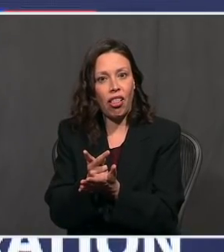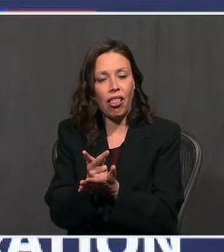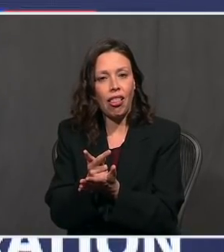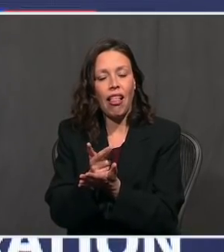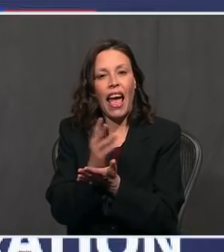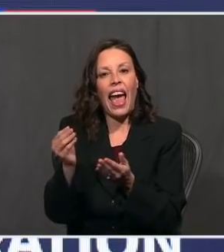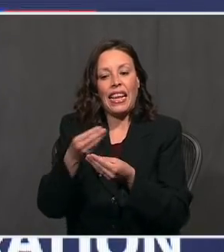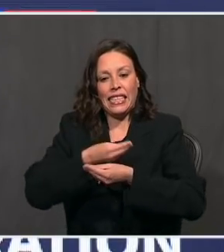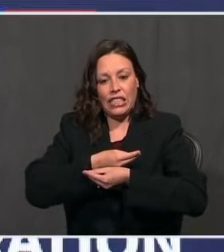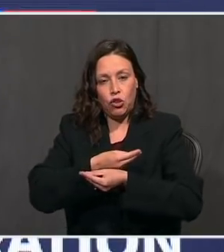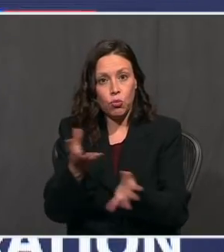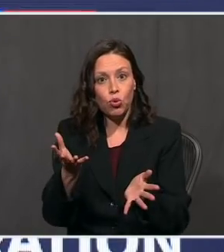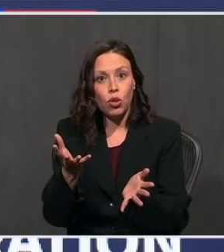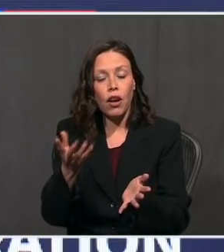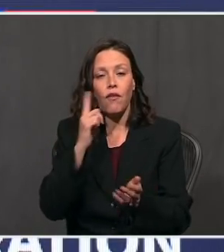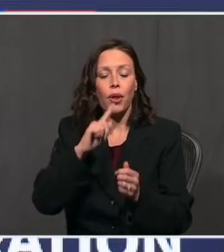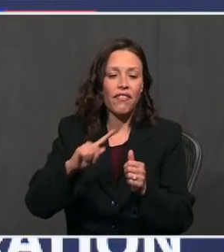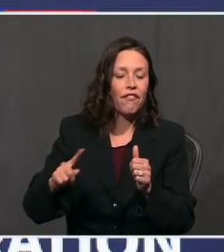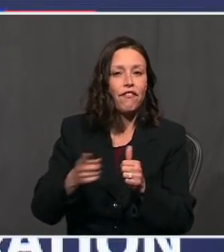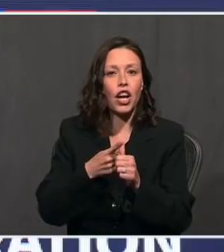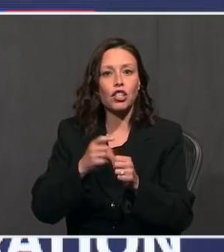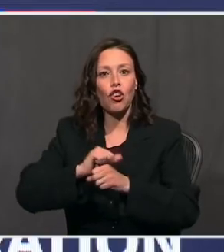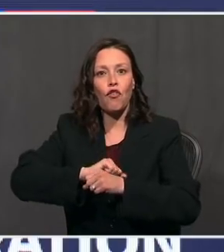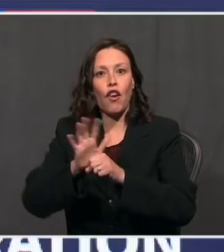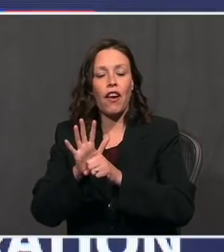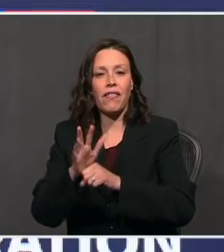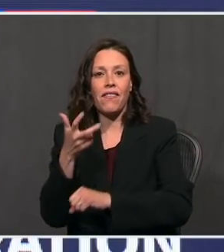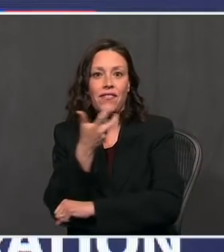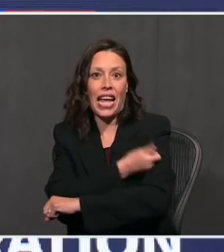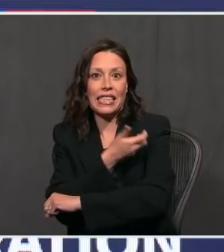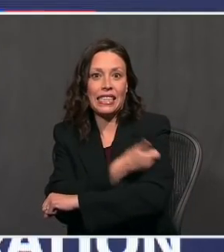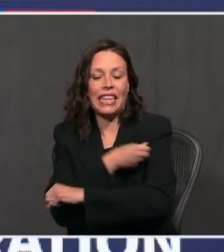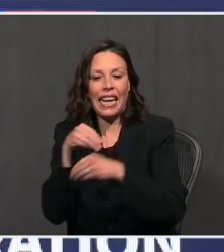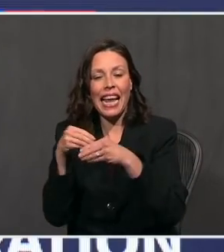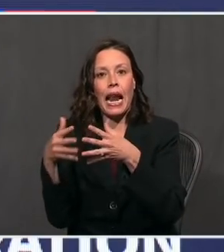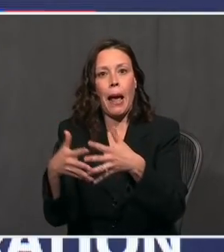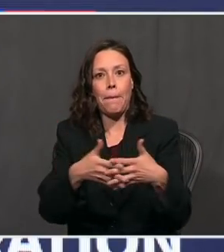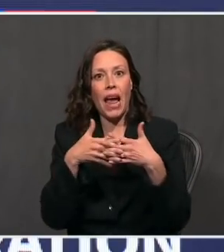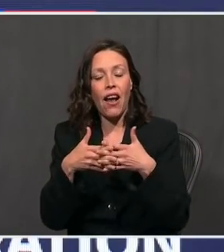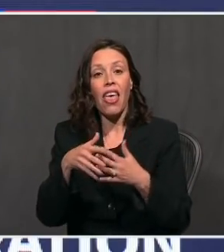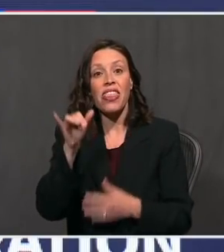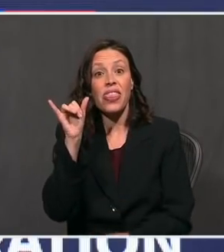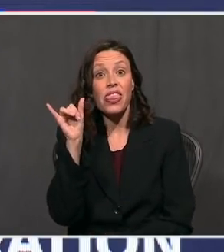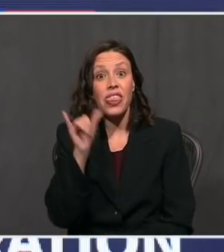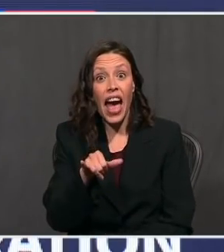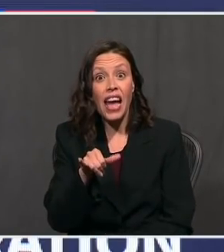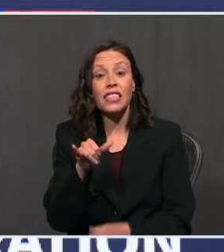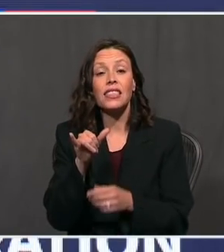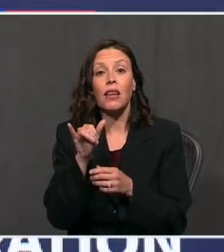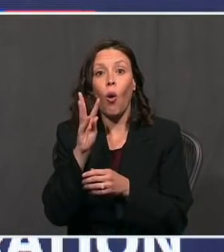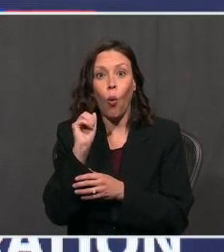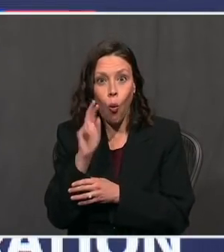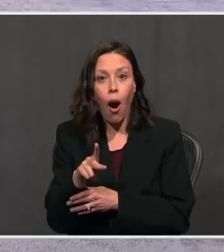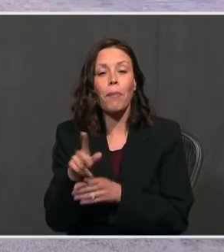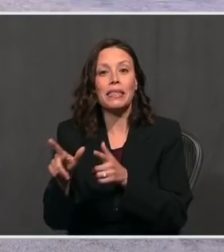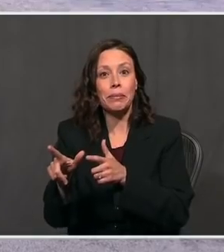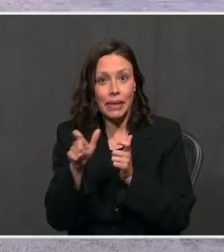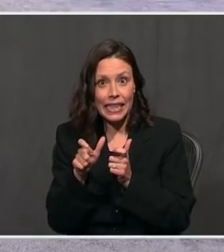and distribution of the first coronavirus vaccine in America. That is warp speed.